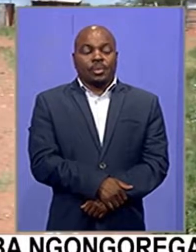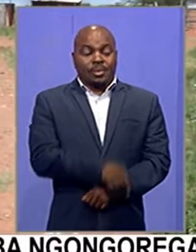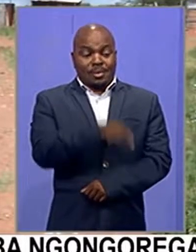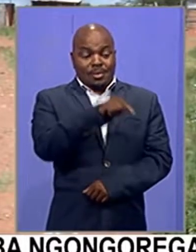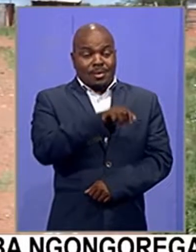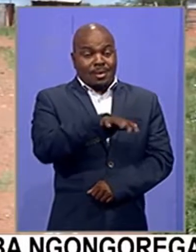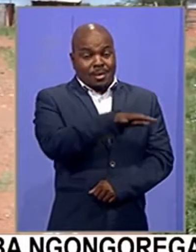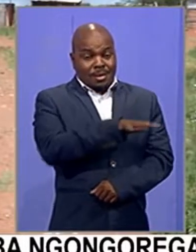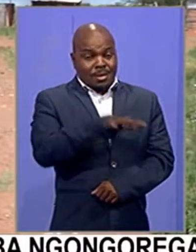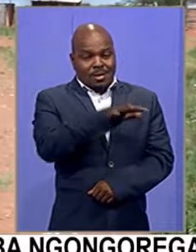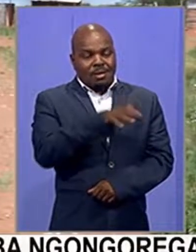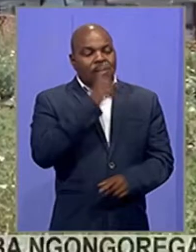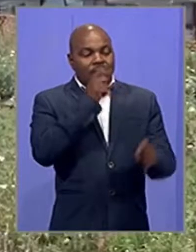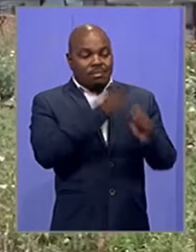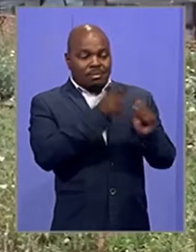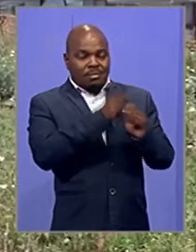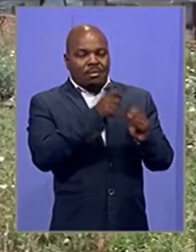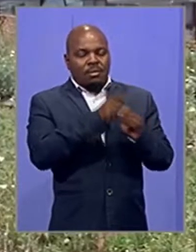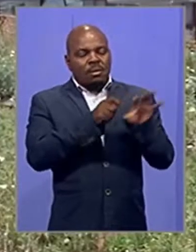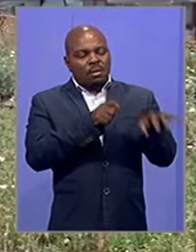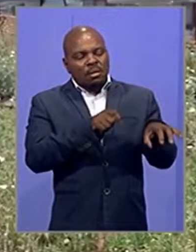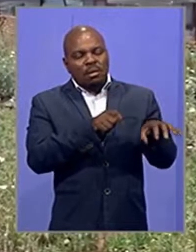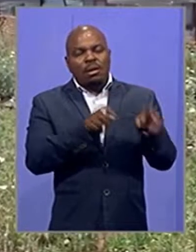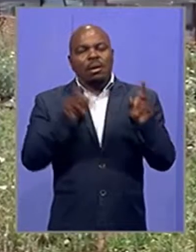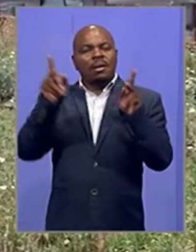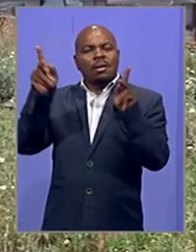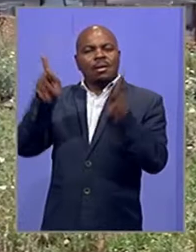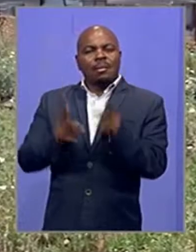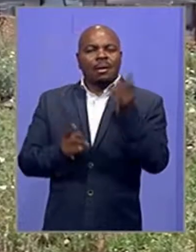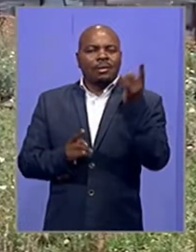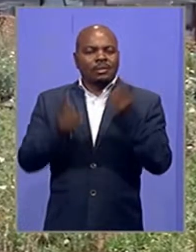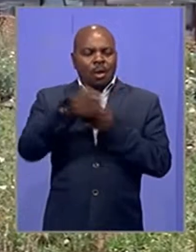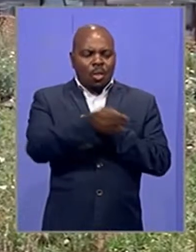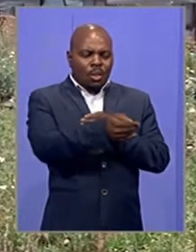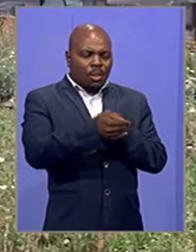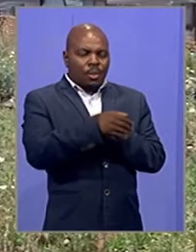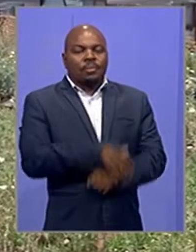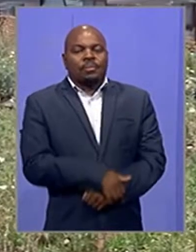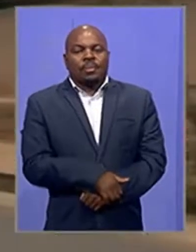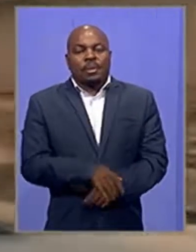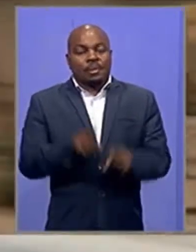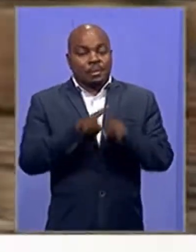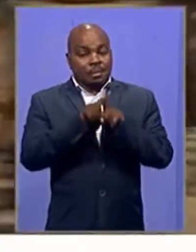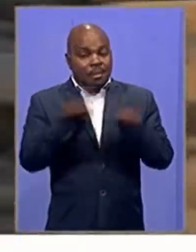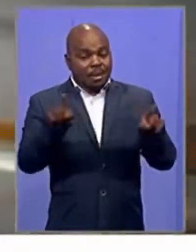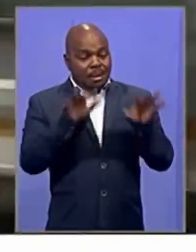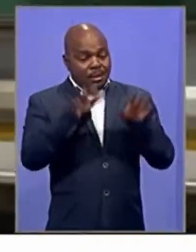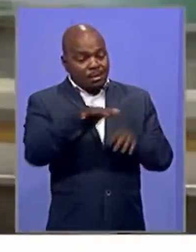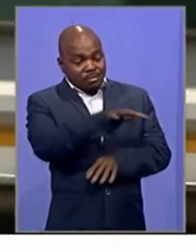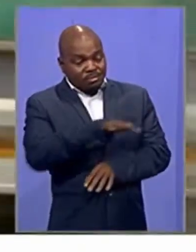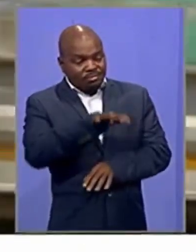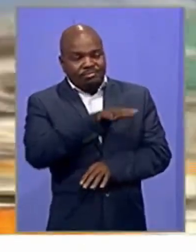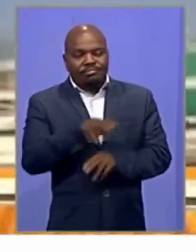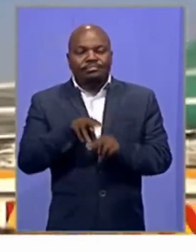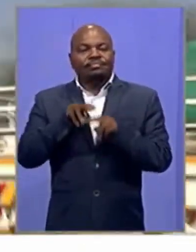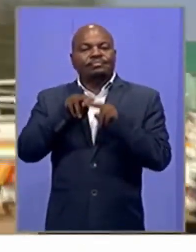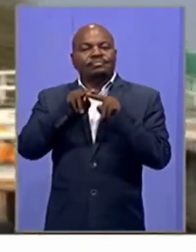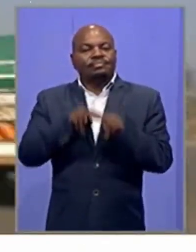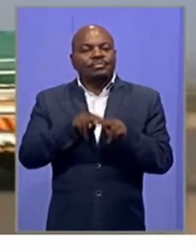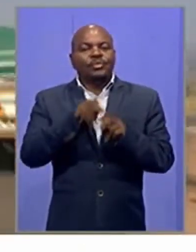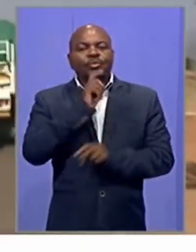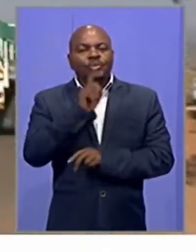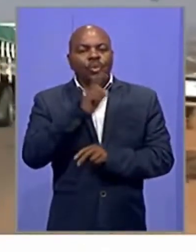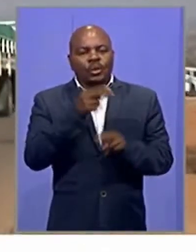Lefelo le la baipei le bapile thata le toropo ya Kimberley, mme fela baagi ba mono ba ikaegile mo